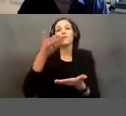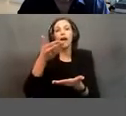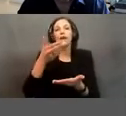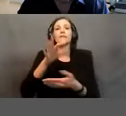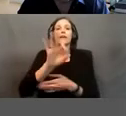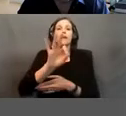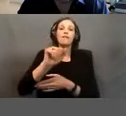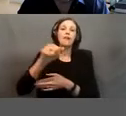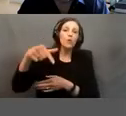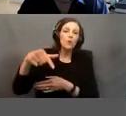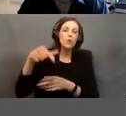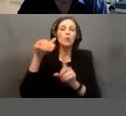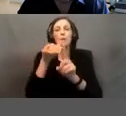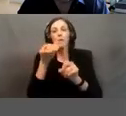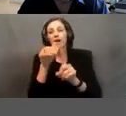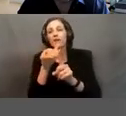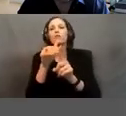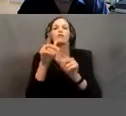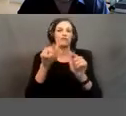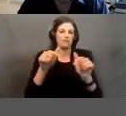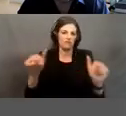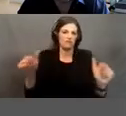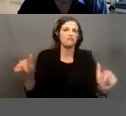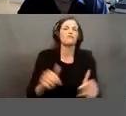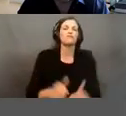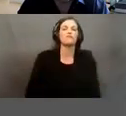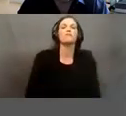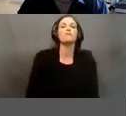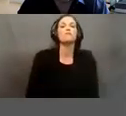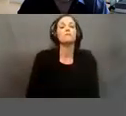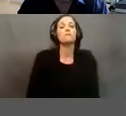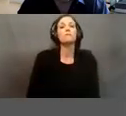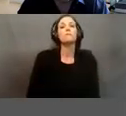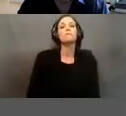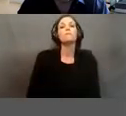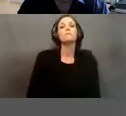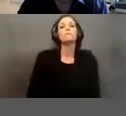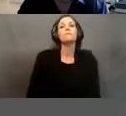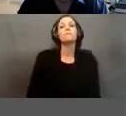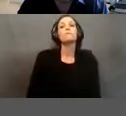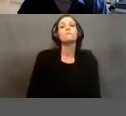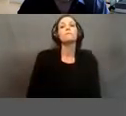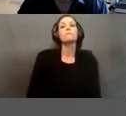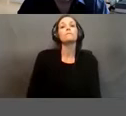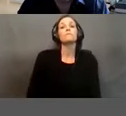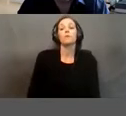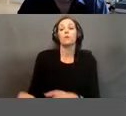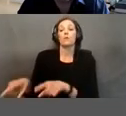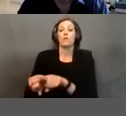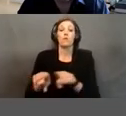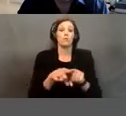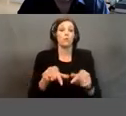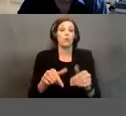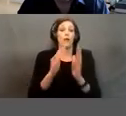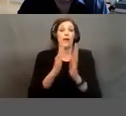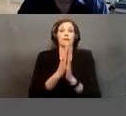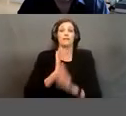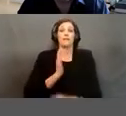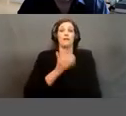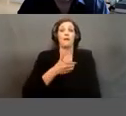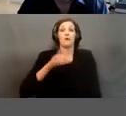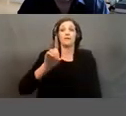reminders and other pointers that might help. And then we have asked our disabilities